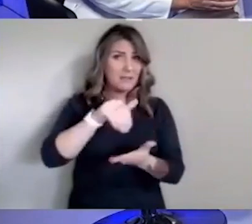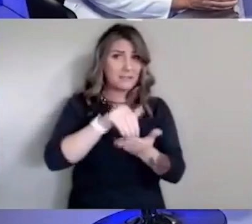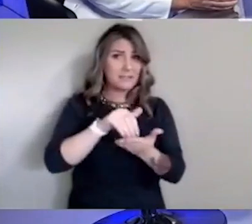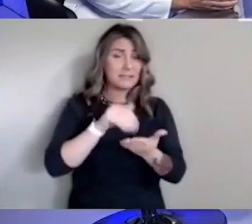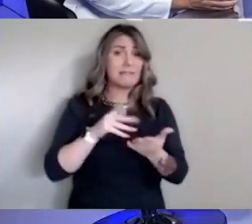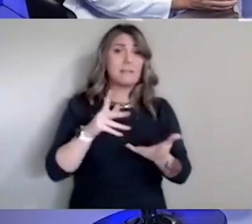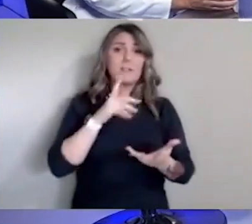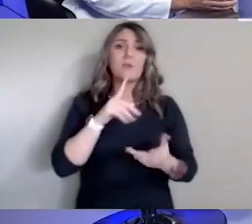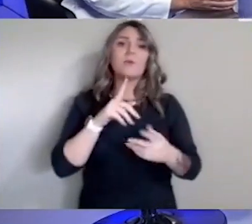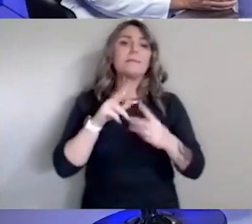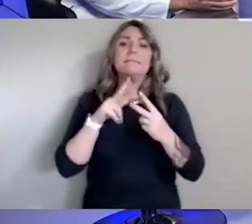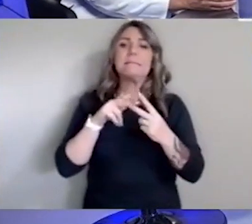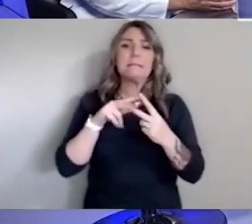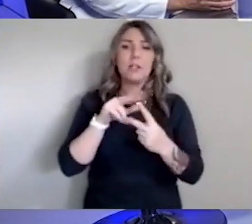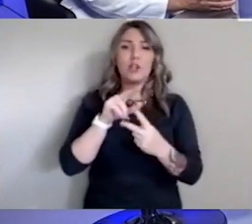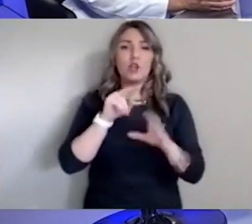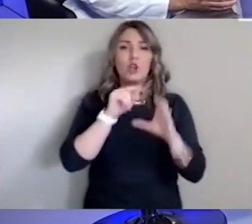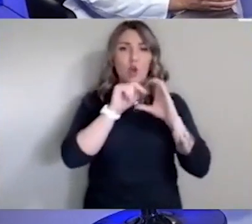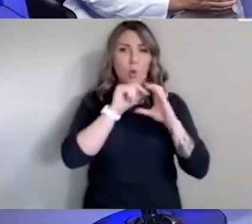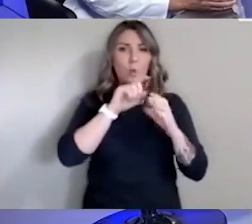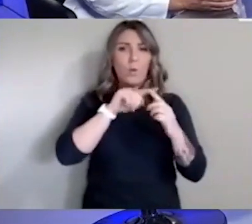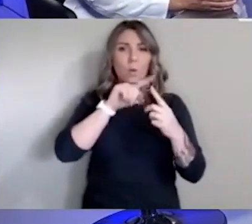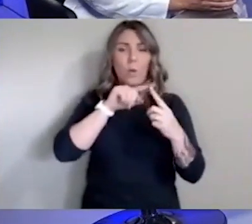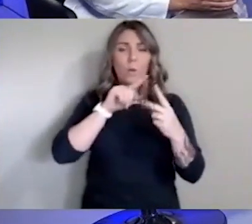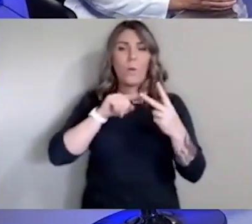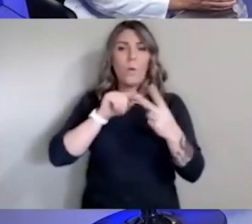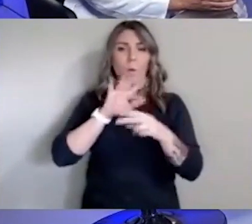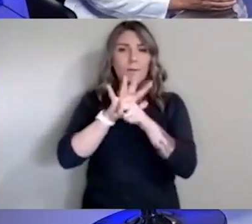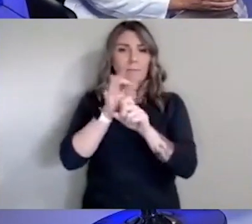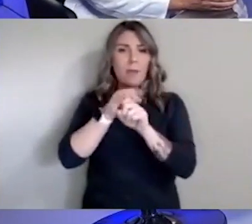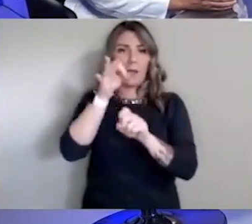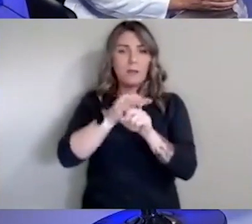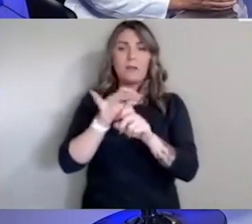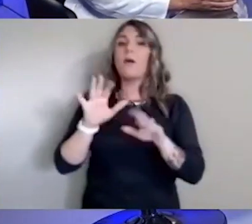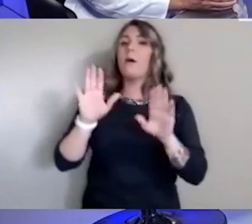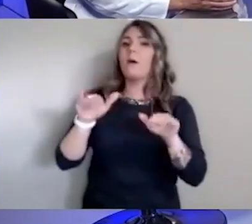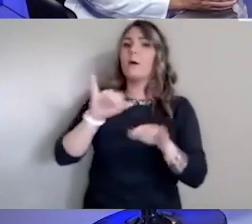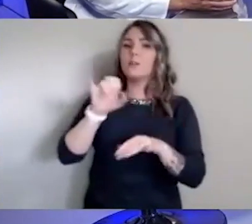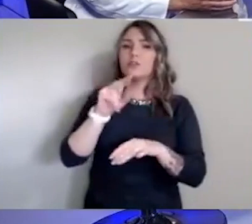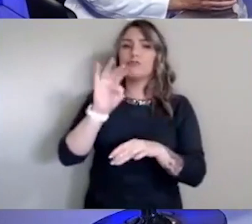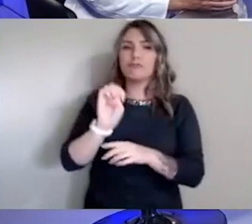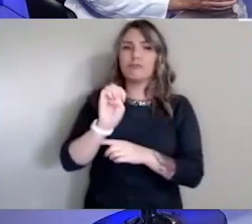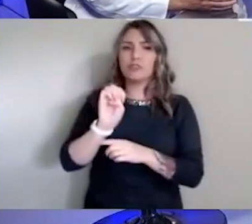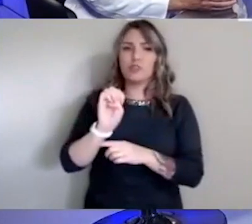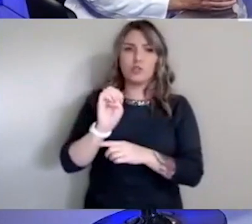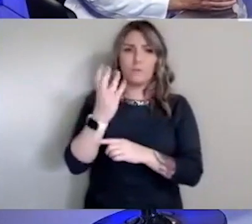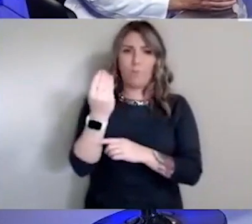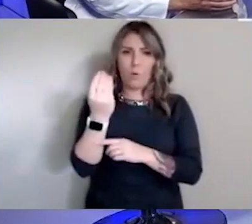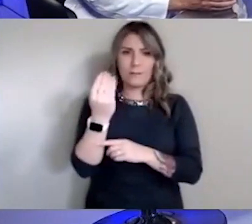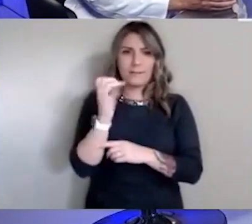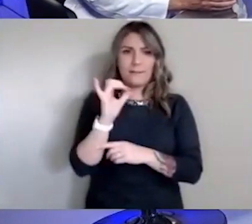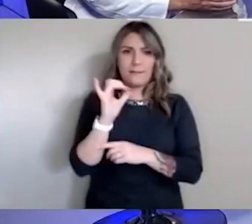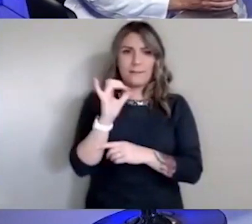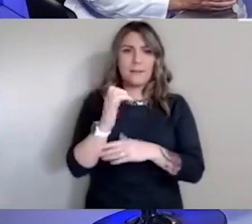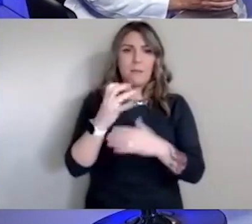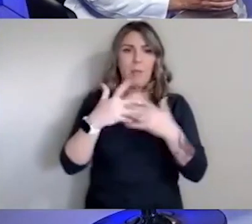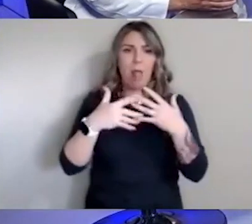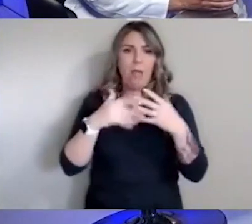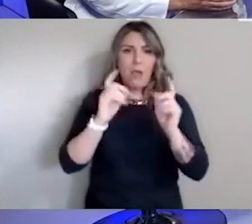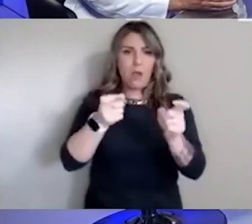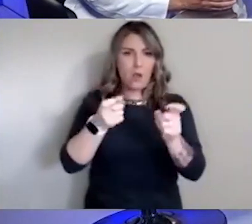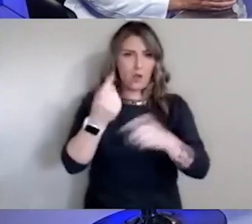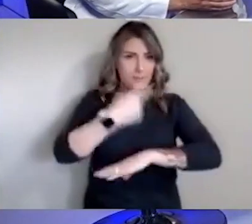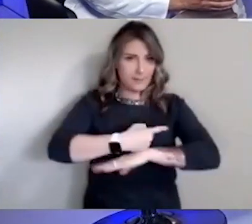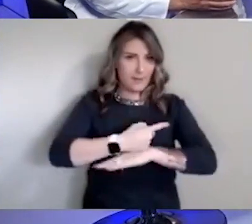nucleocapsid or spike protein. Yep. And actually, June 14, I think, is Blood Donor Day, and we're going to have a